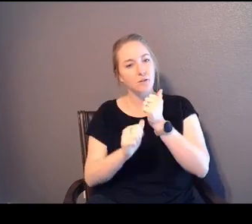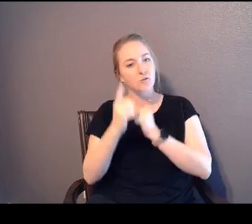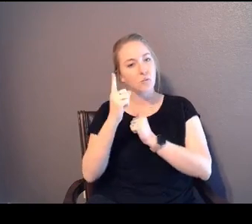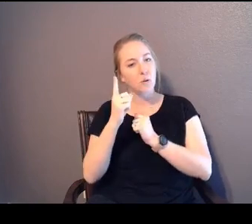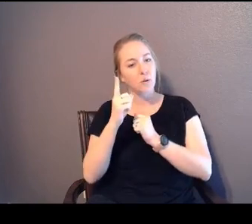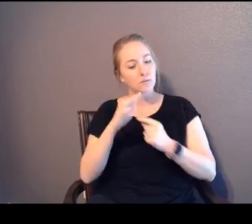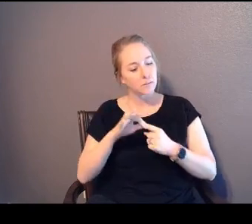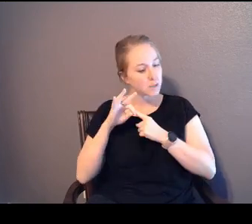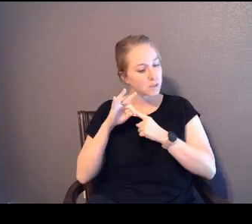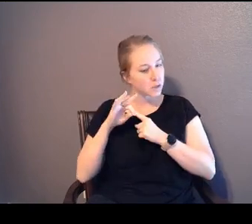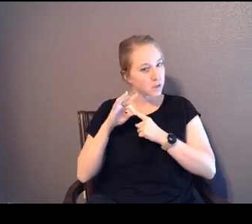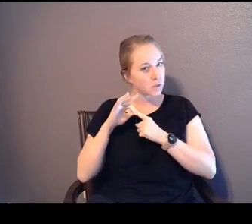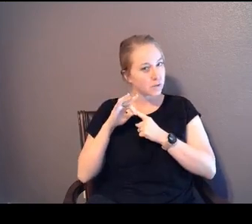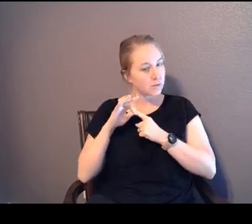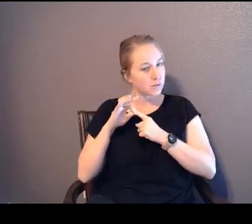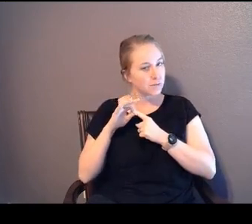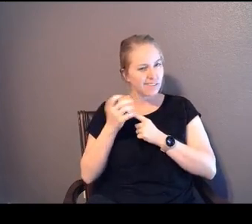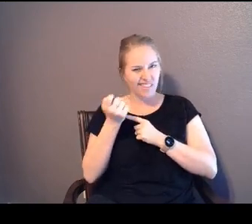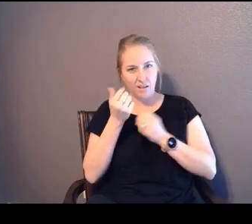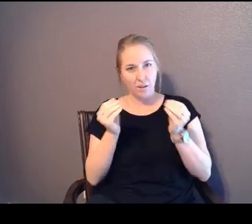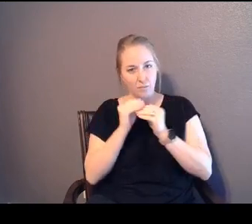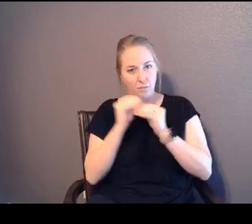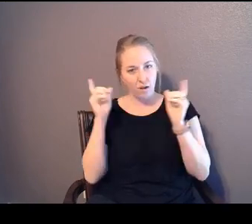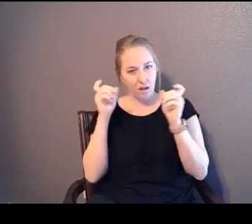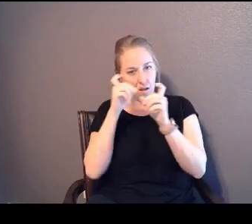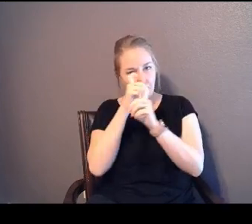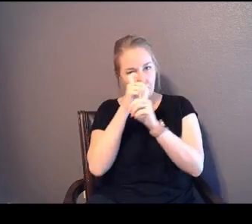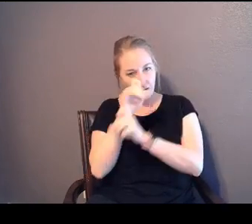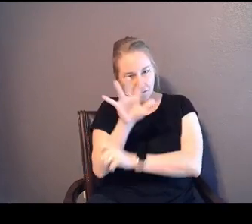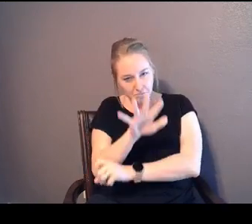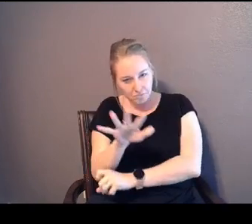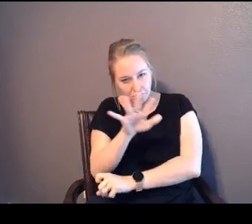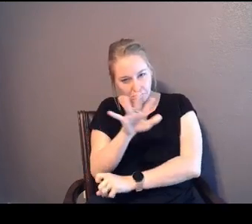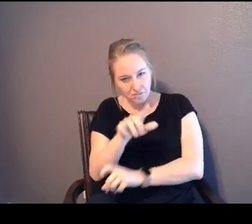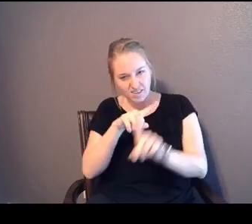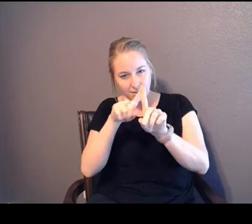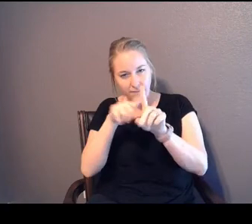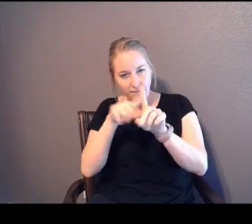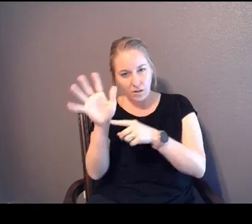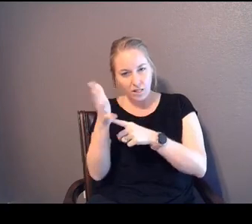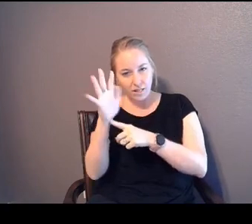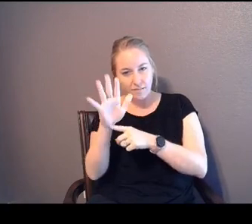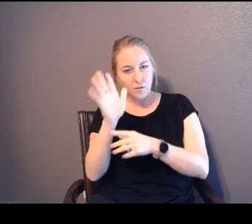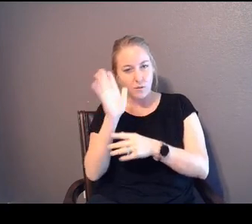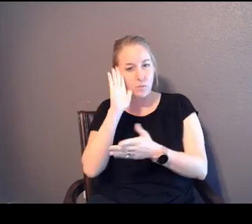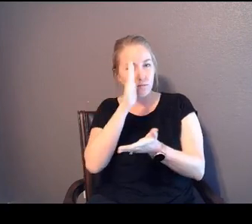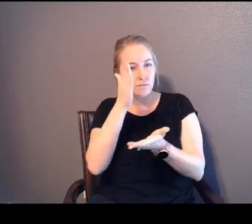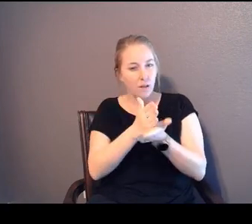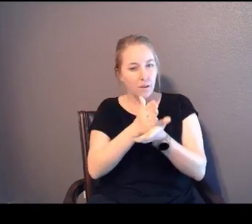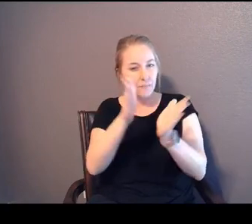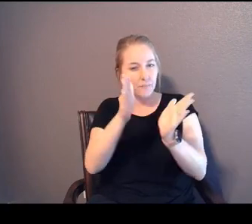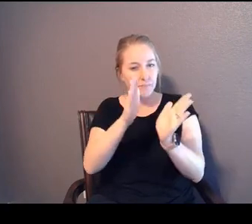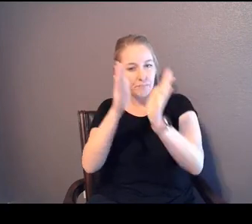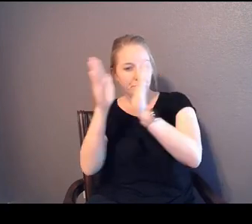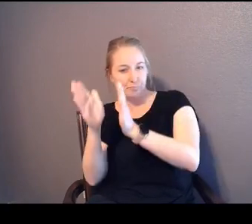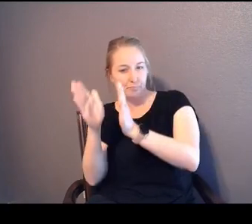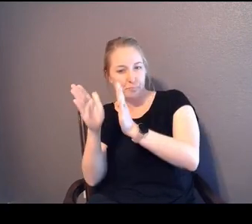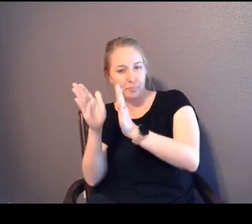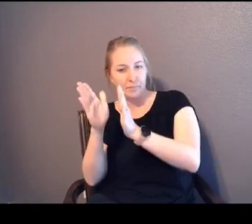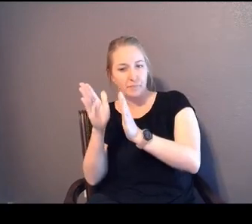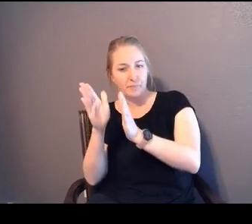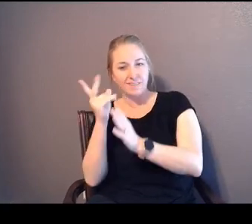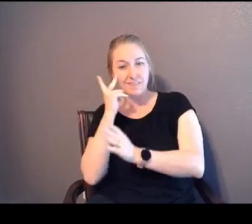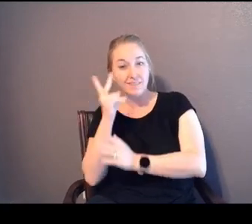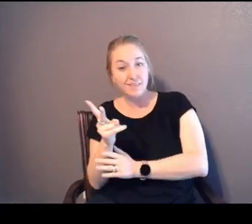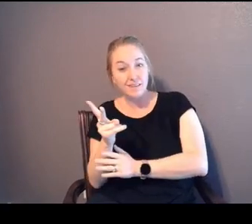complicated in there with all those different leaves. I'm going to stop and do Maybe this one. Look at this one. It has these two little